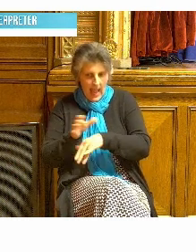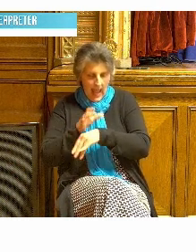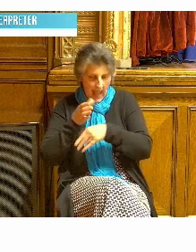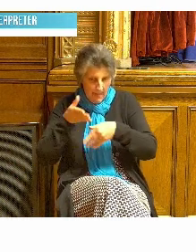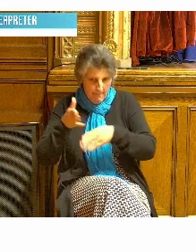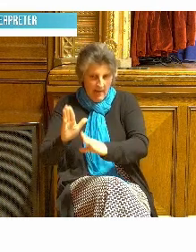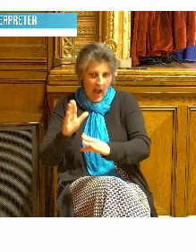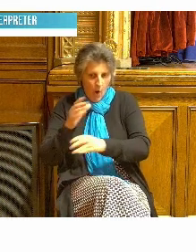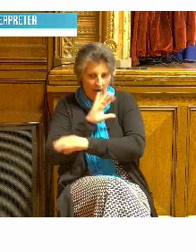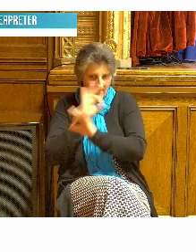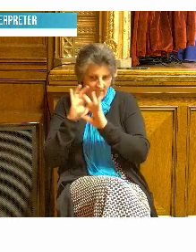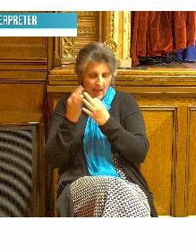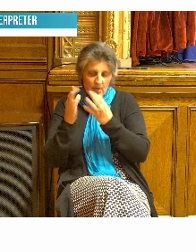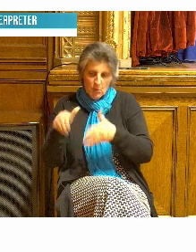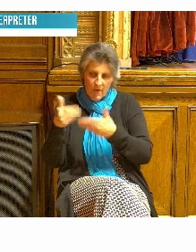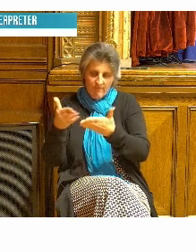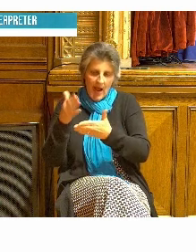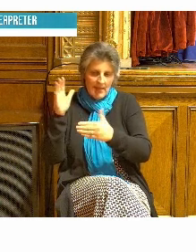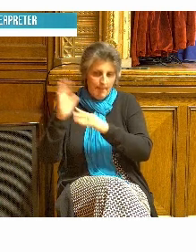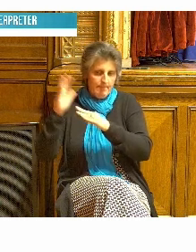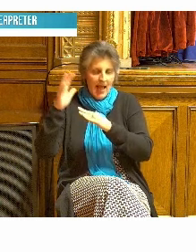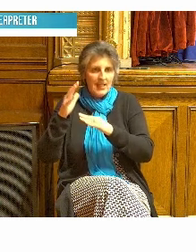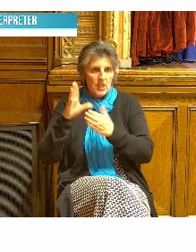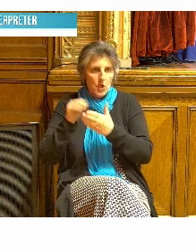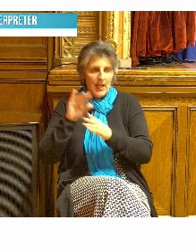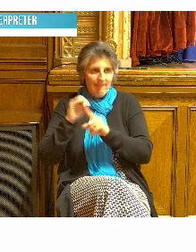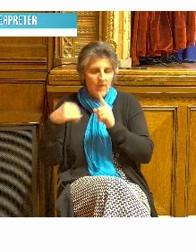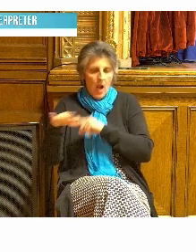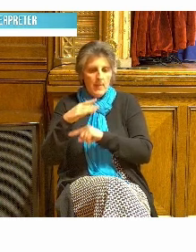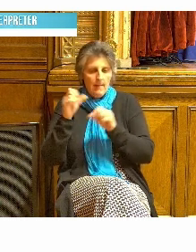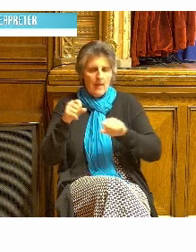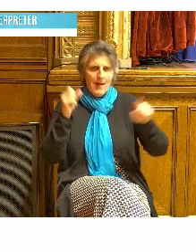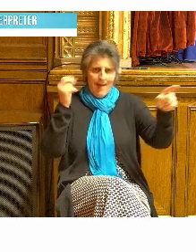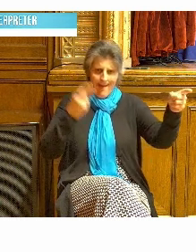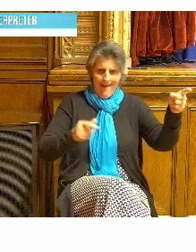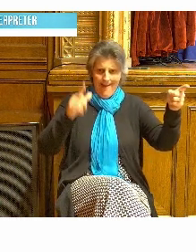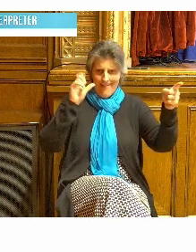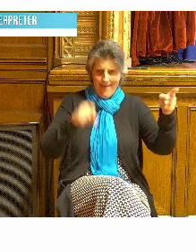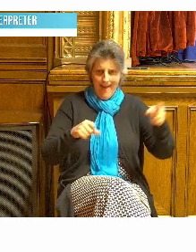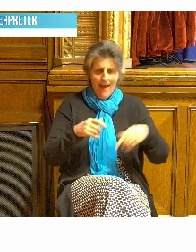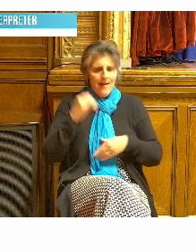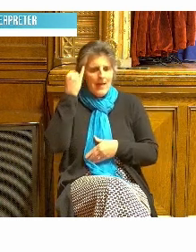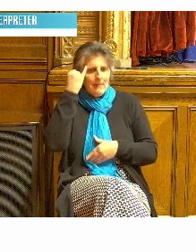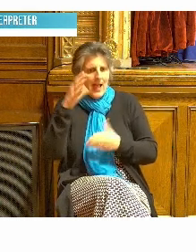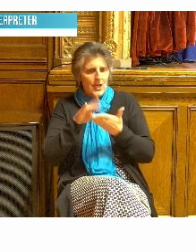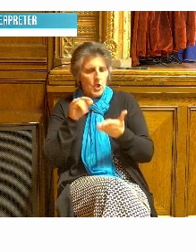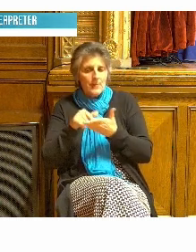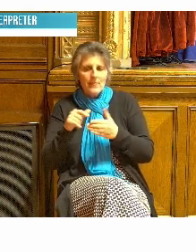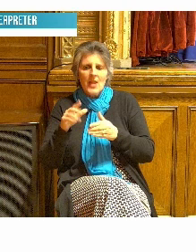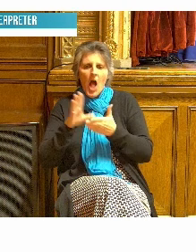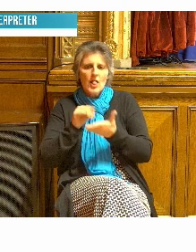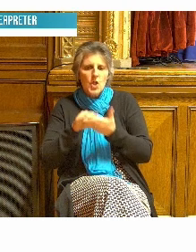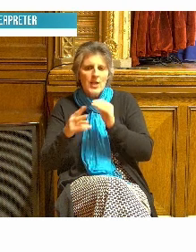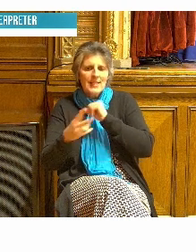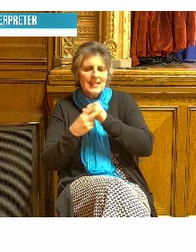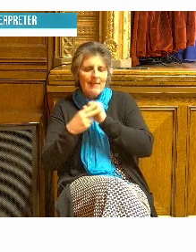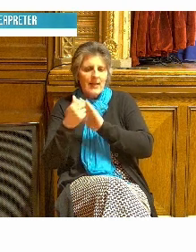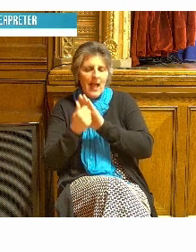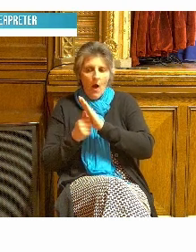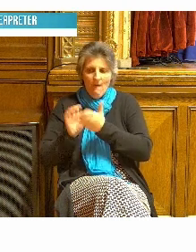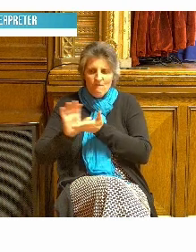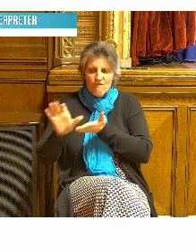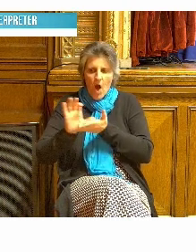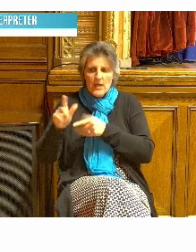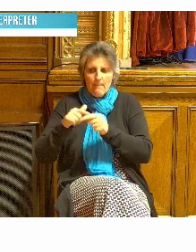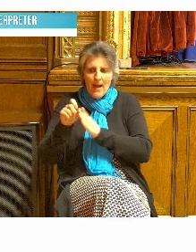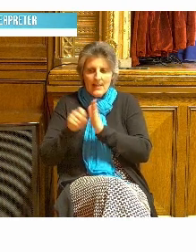families to create the best learning environment possible? Imagine this, a learning savings account funded by the state that